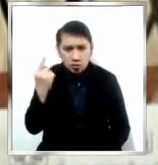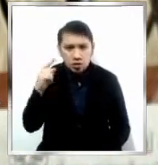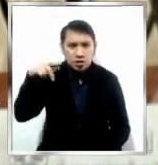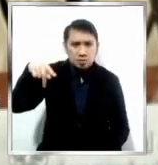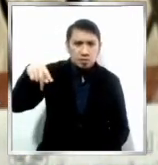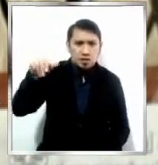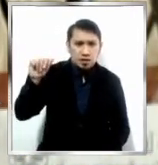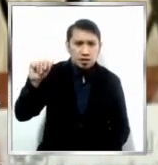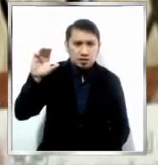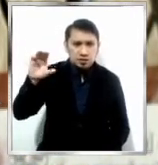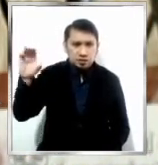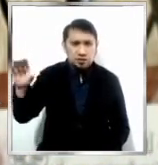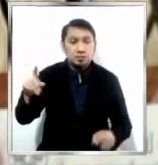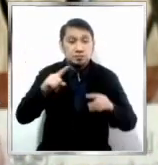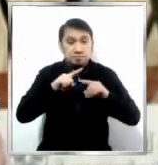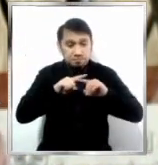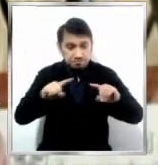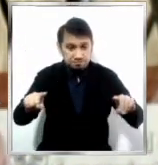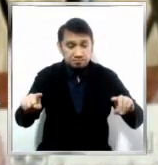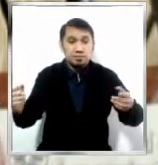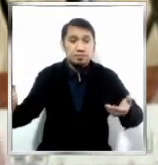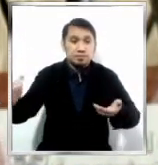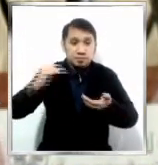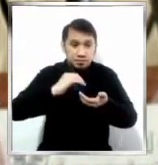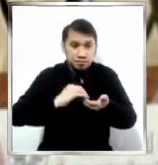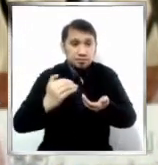a joint effort of all of these